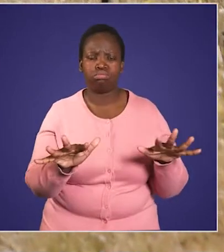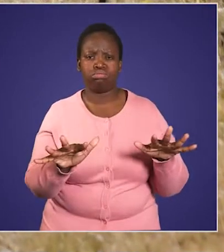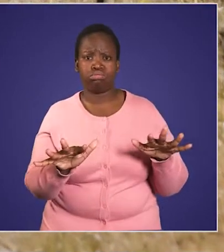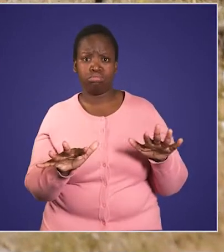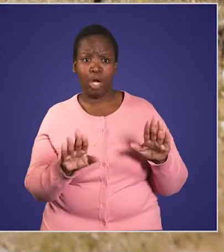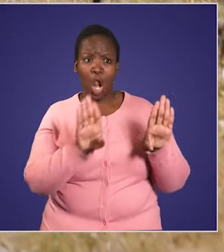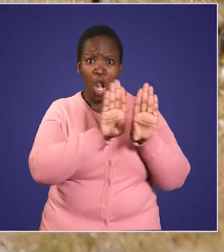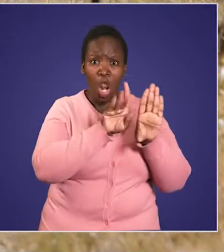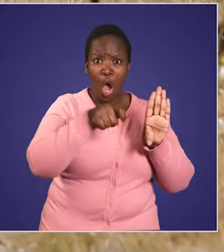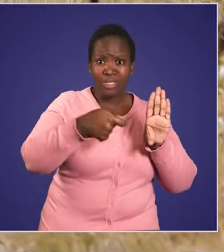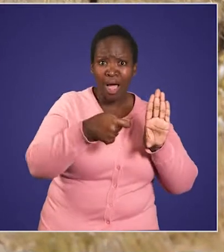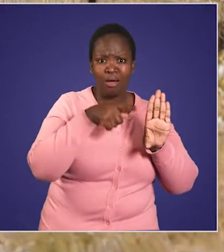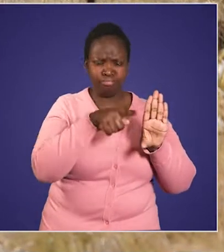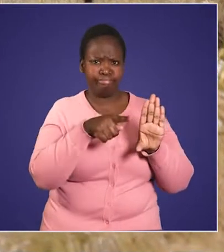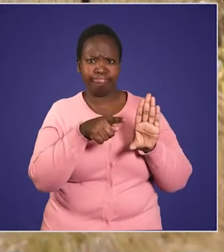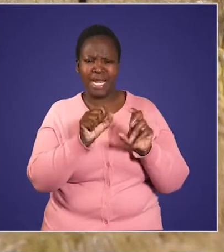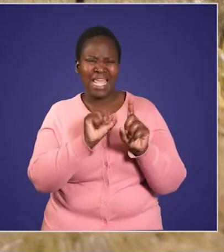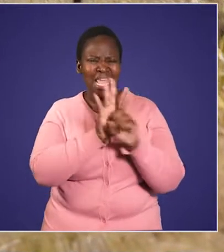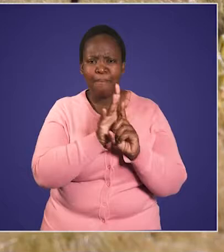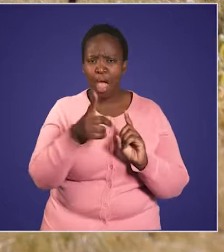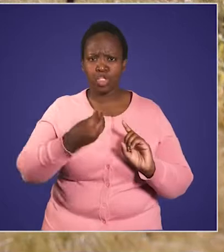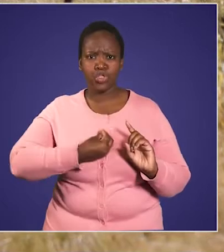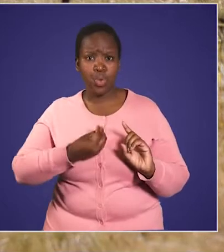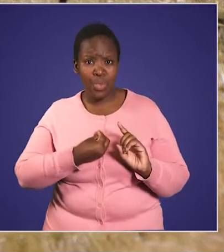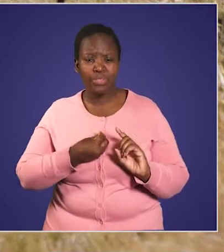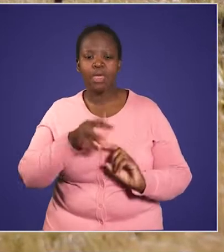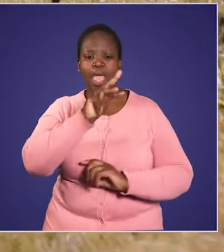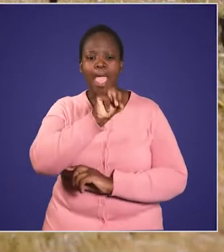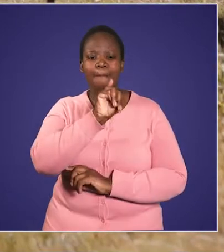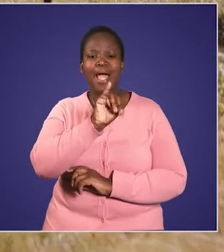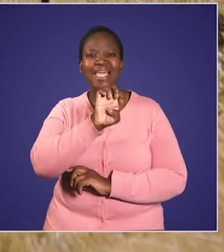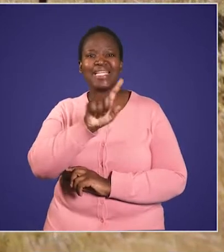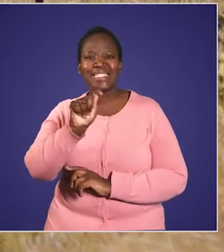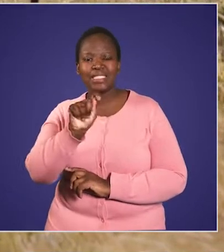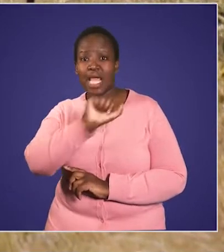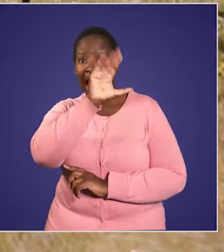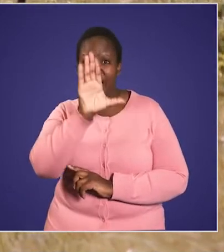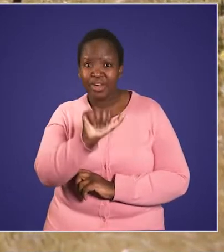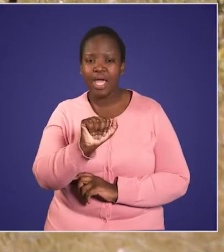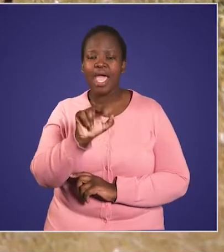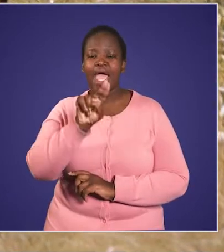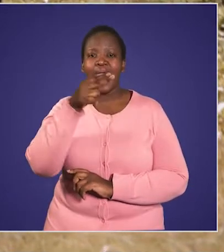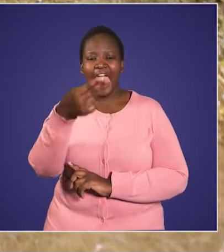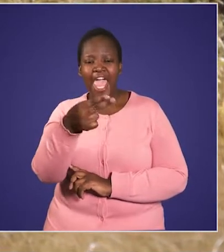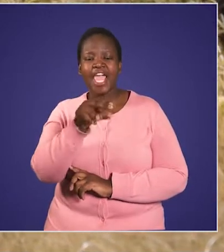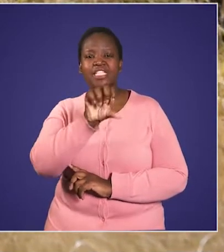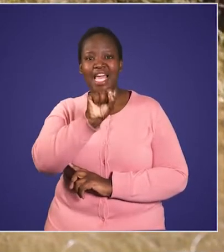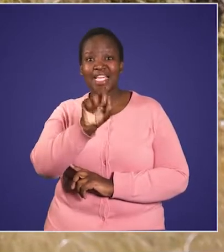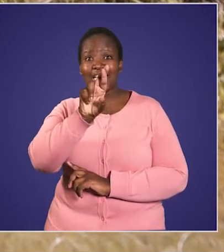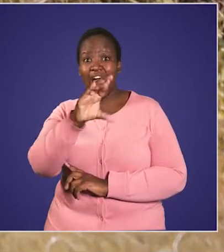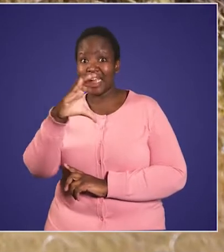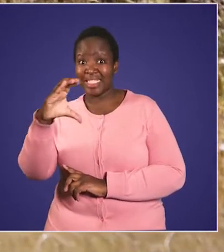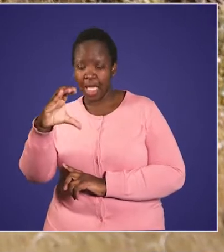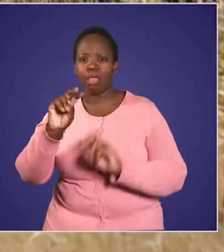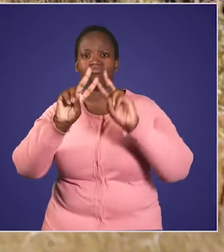has affected the lives of young people, MIET Africa and the HSRC have conducted an